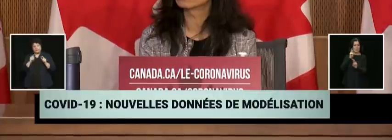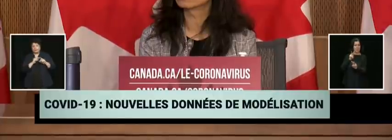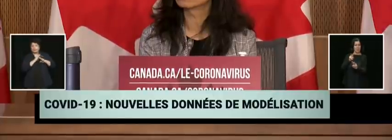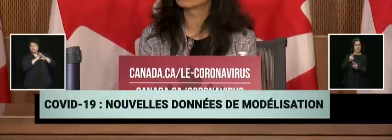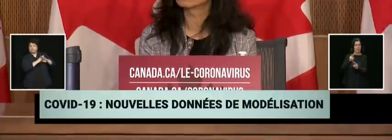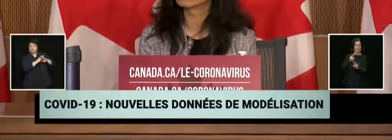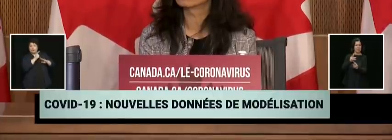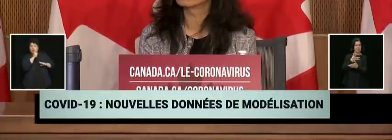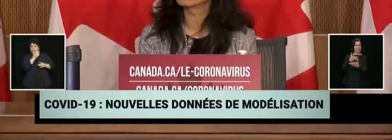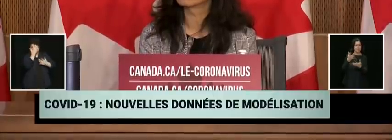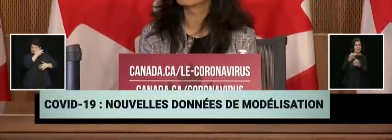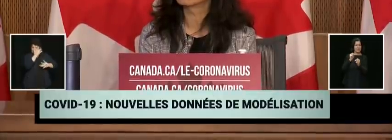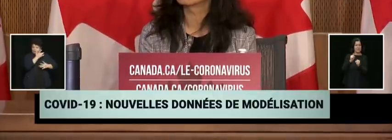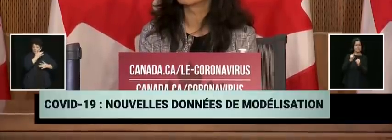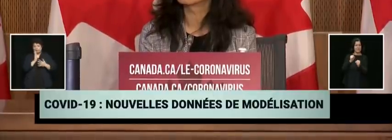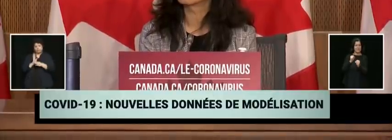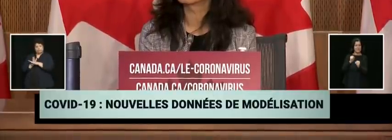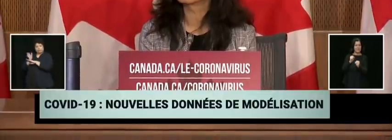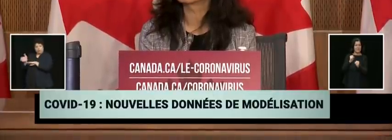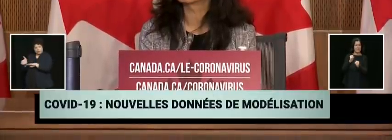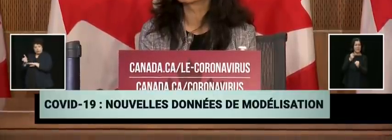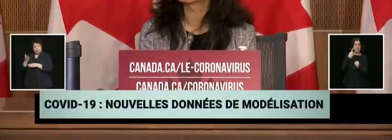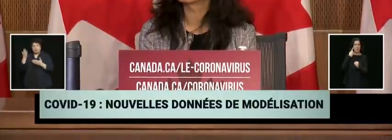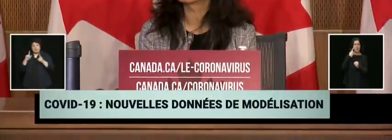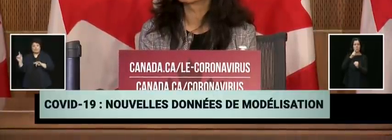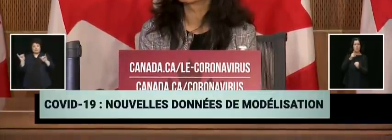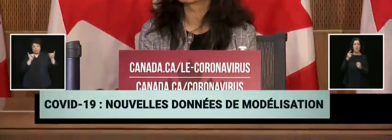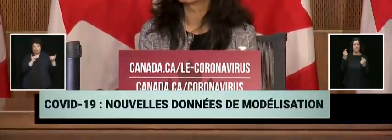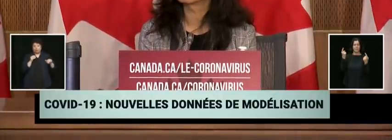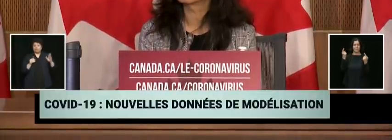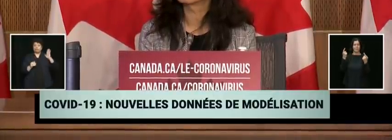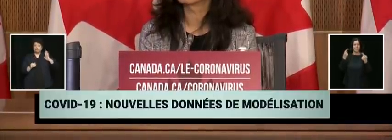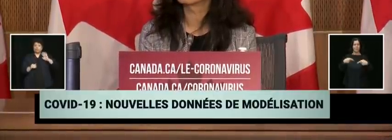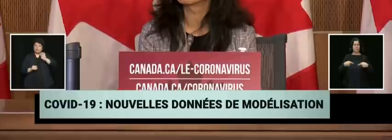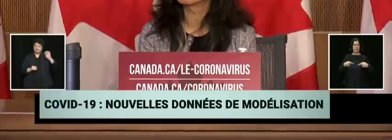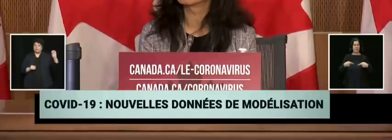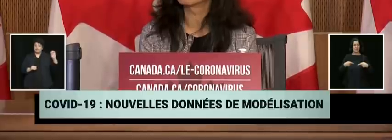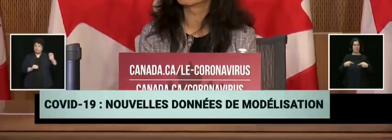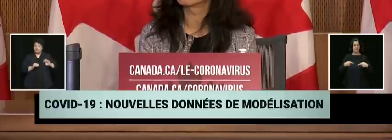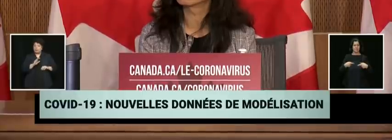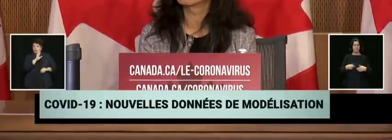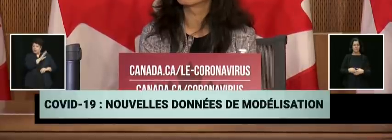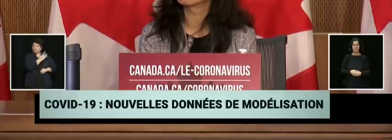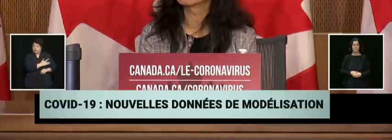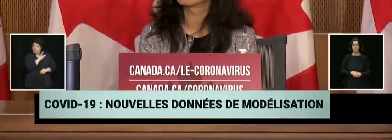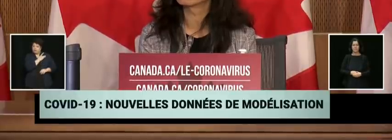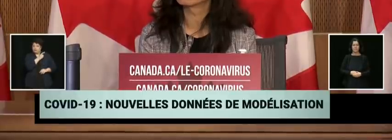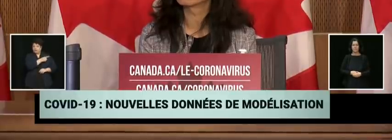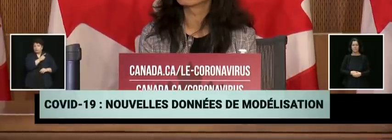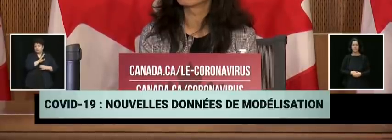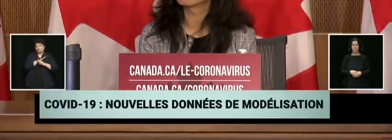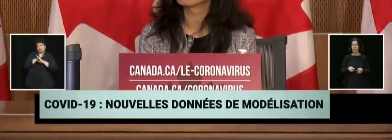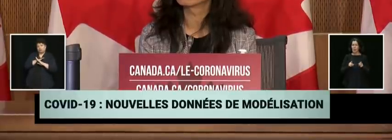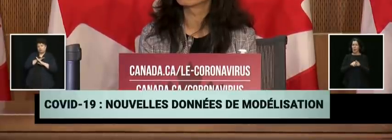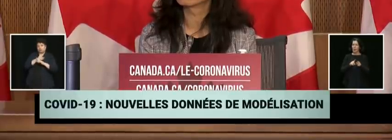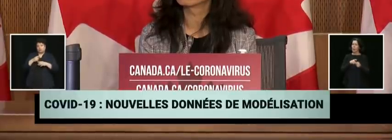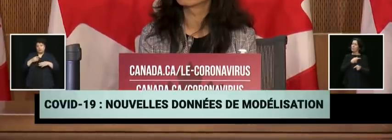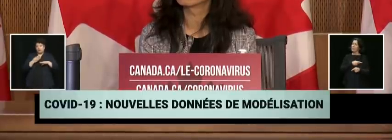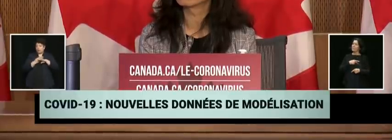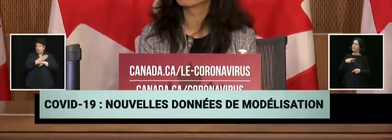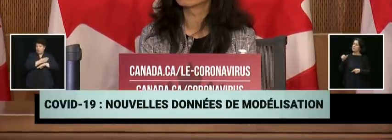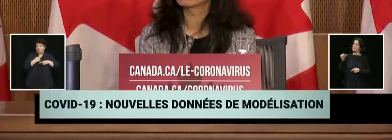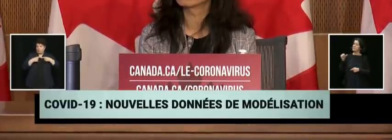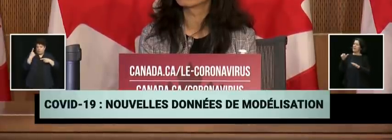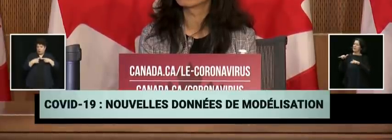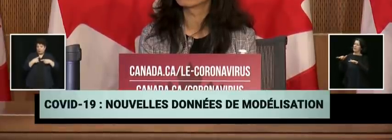similar approach that the Atlantic provinces have adopted. Can you tell us, do you think that this is a good idea? Should